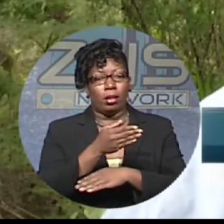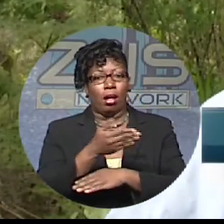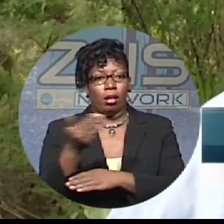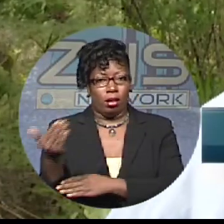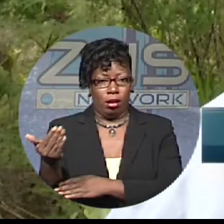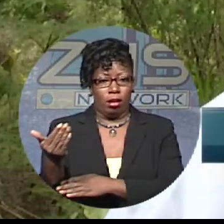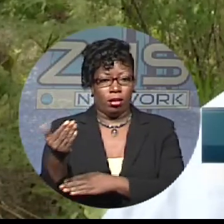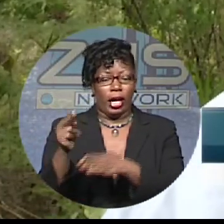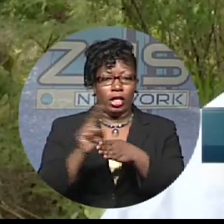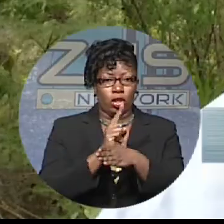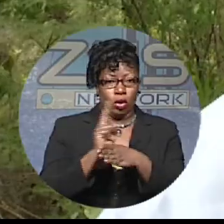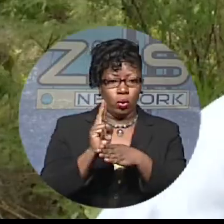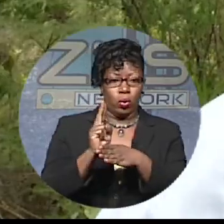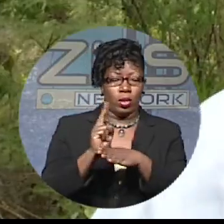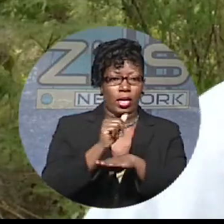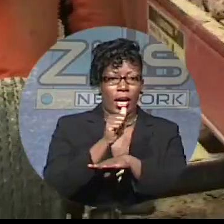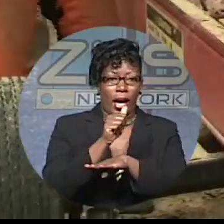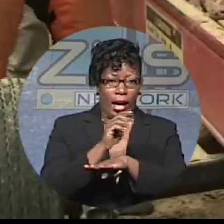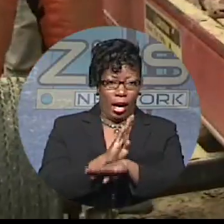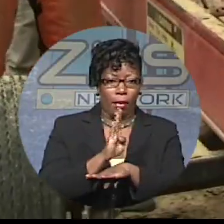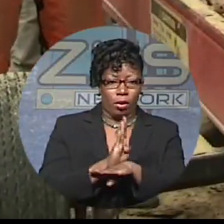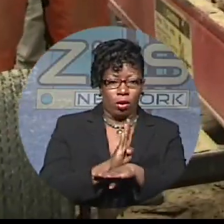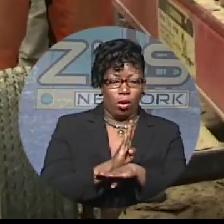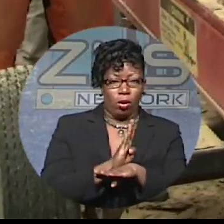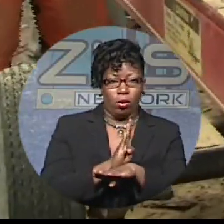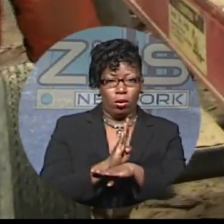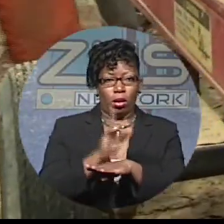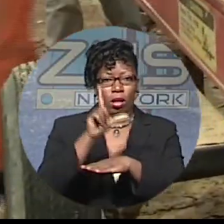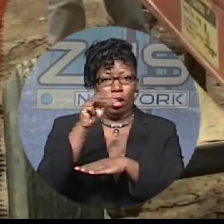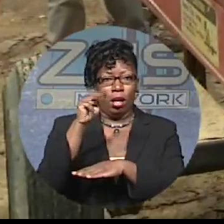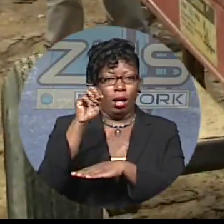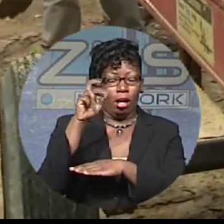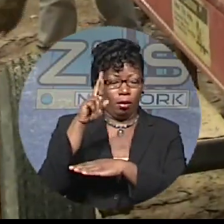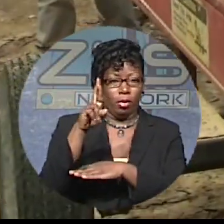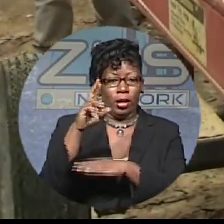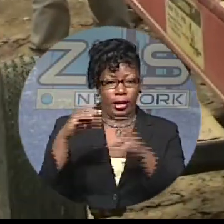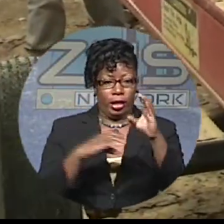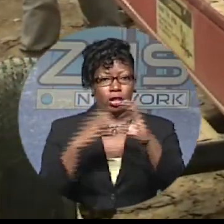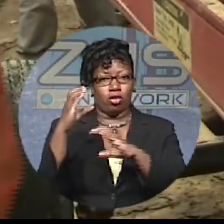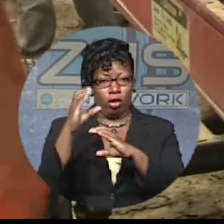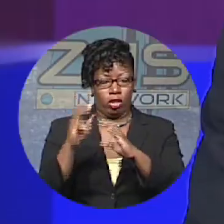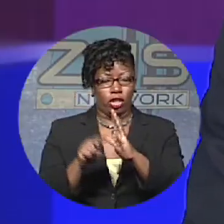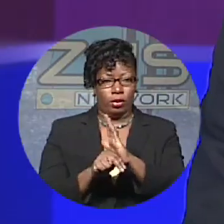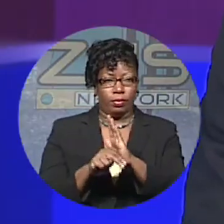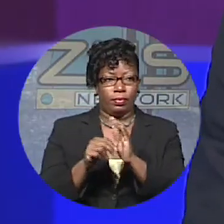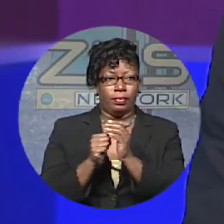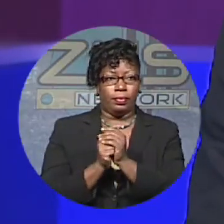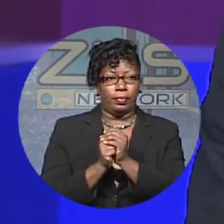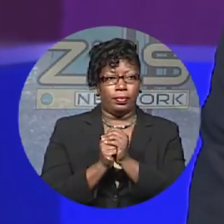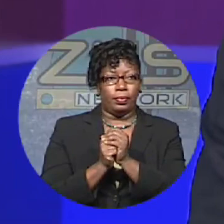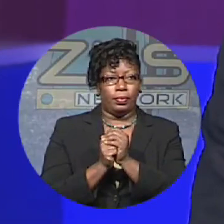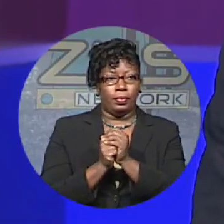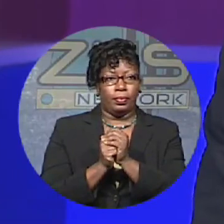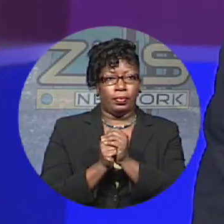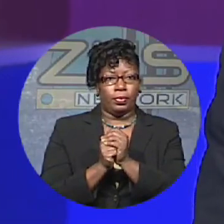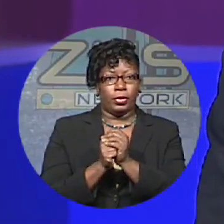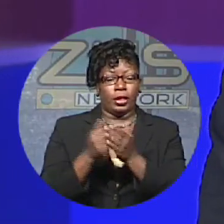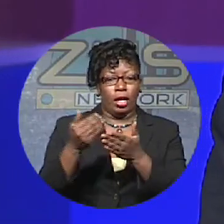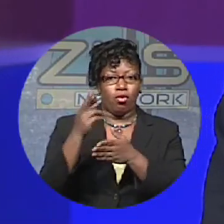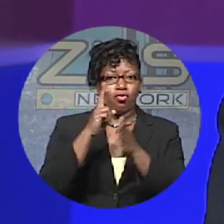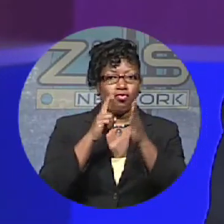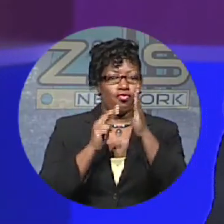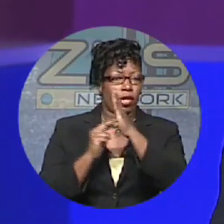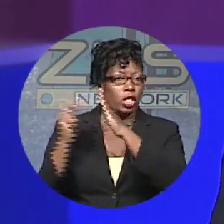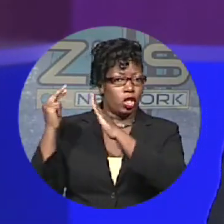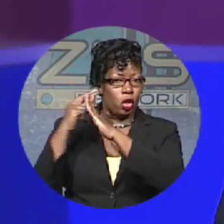in some of their construction efforts. Janelle Ferguson, ZNS Network News. Well, it seems the Resort